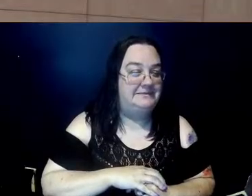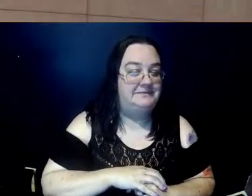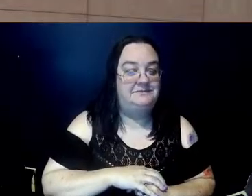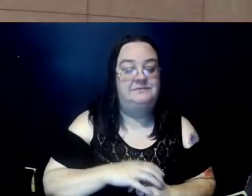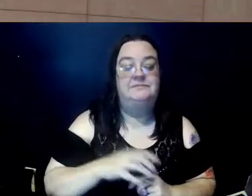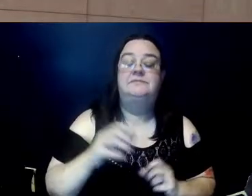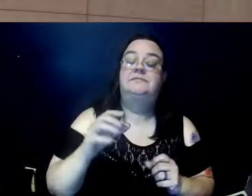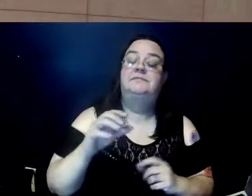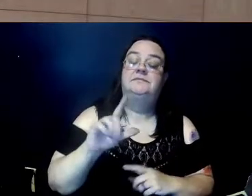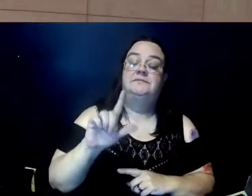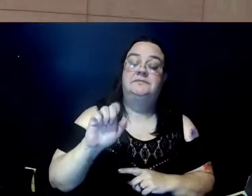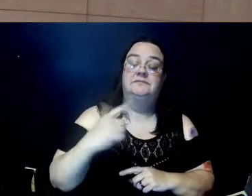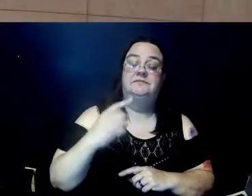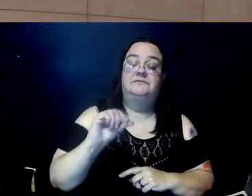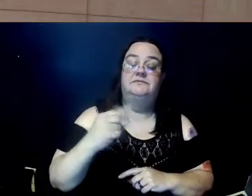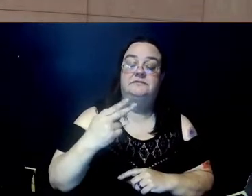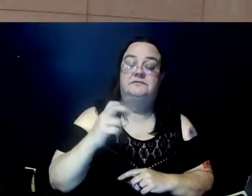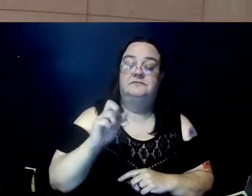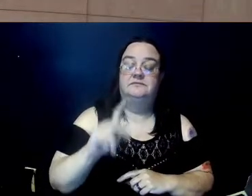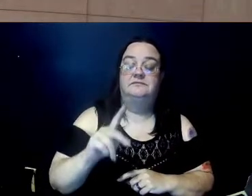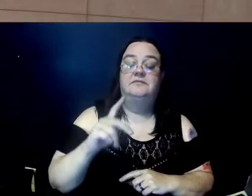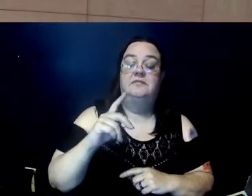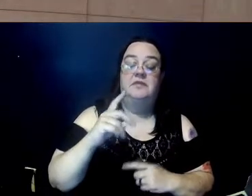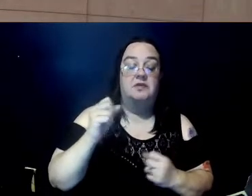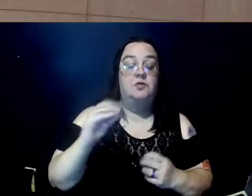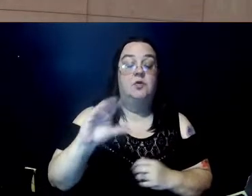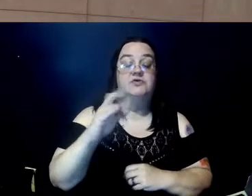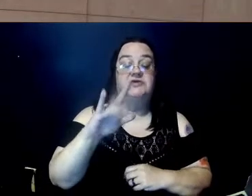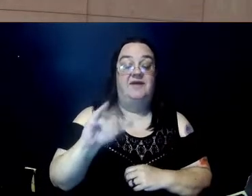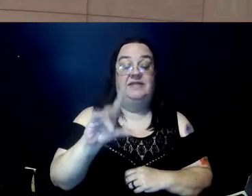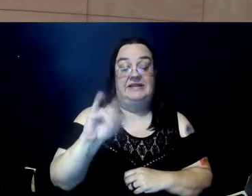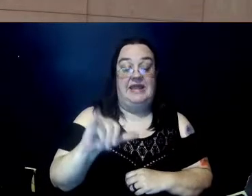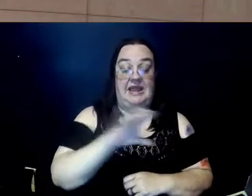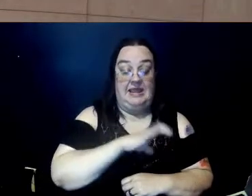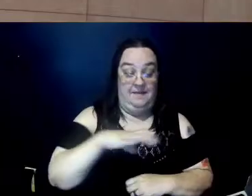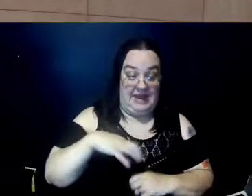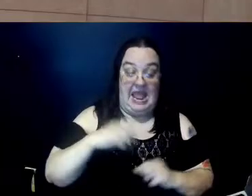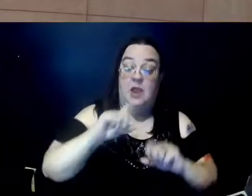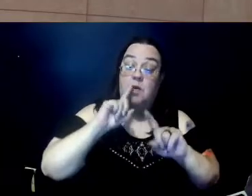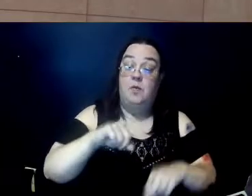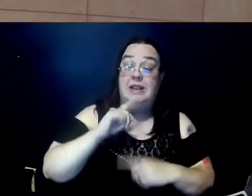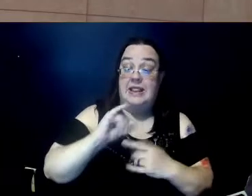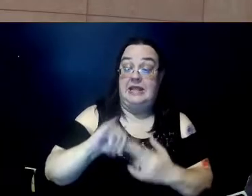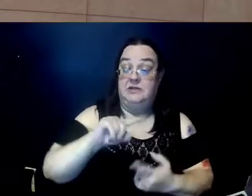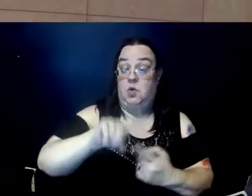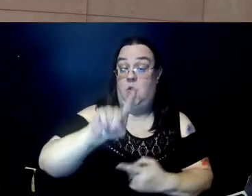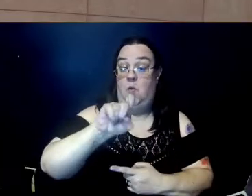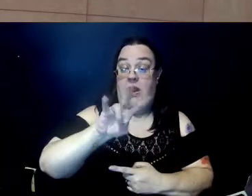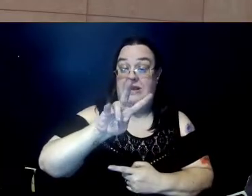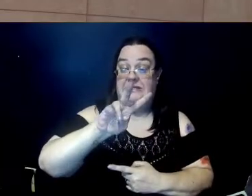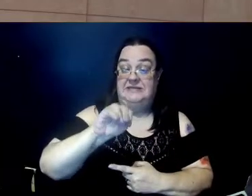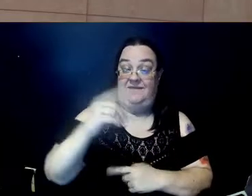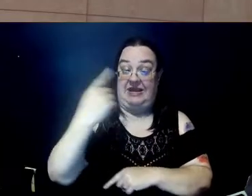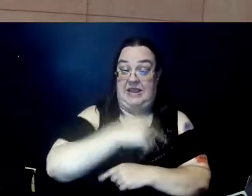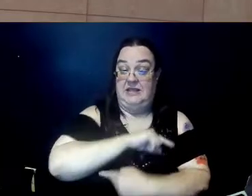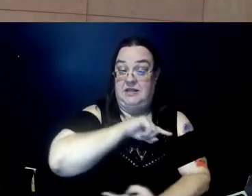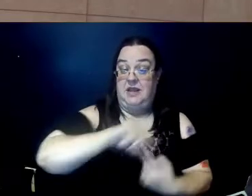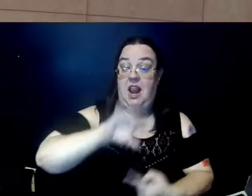So the report of the Cheverly Day Committee is I can report that it's 170 days to 9/26/26.